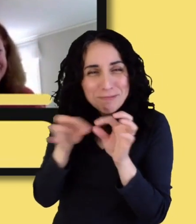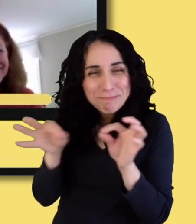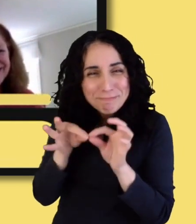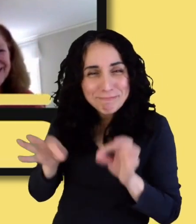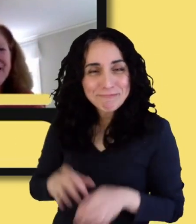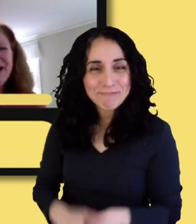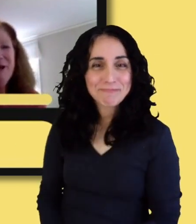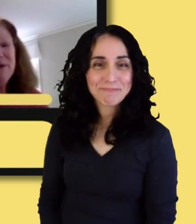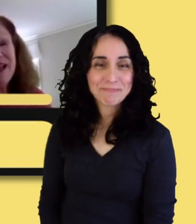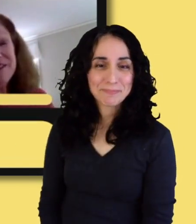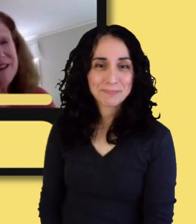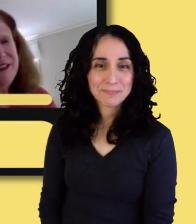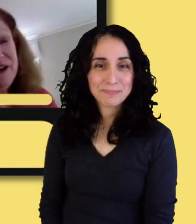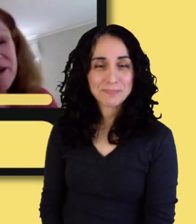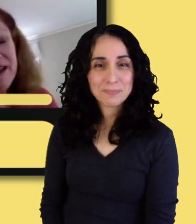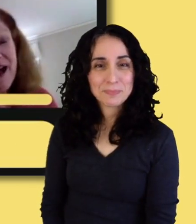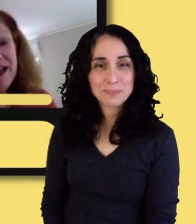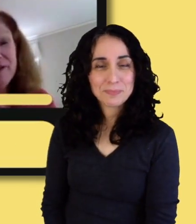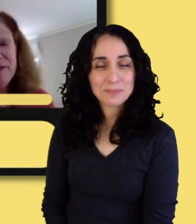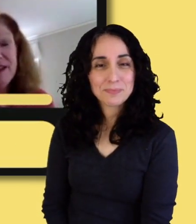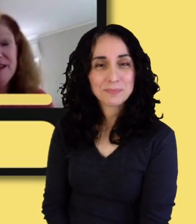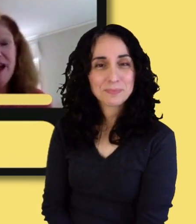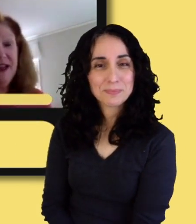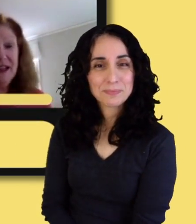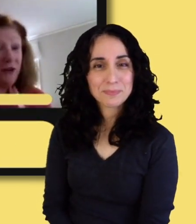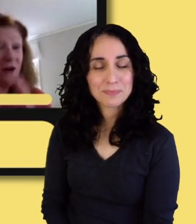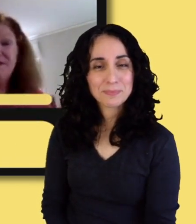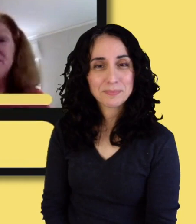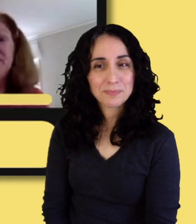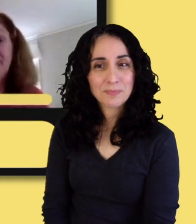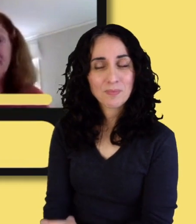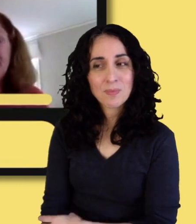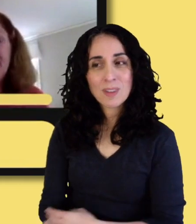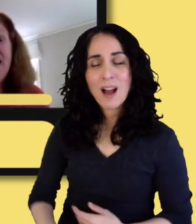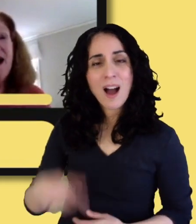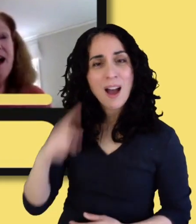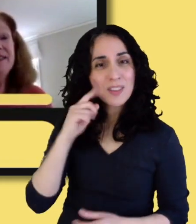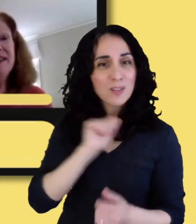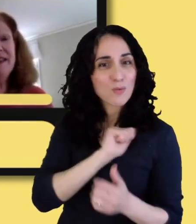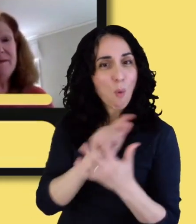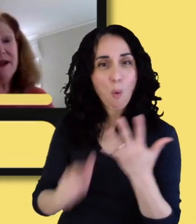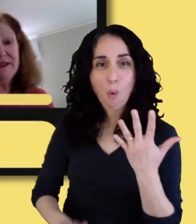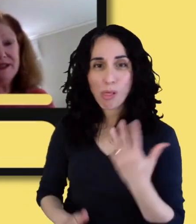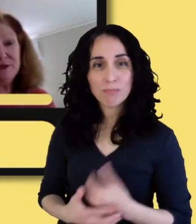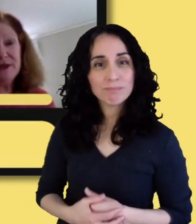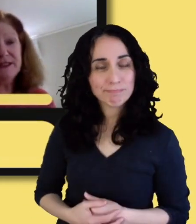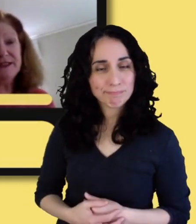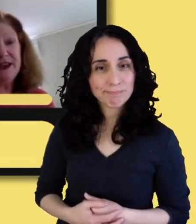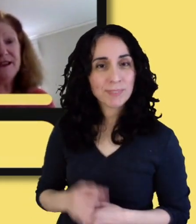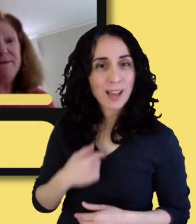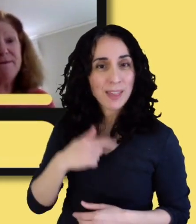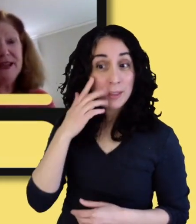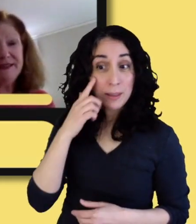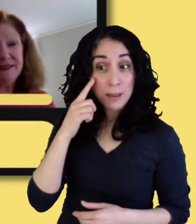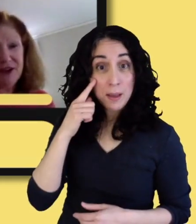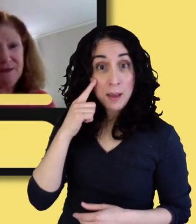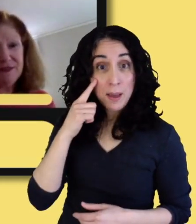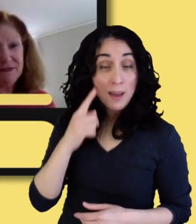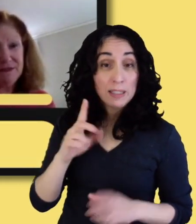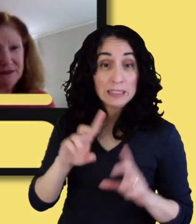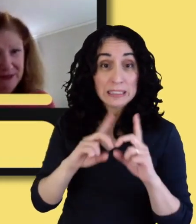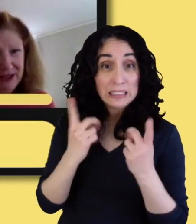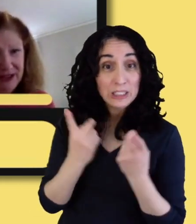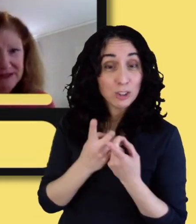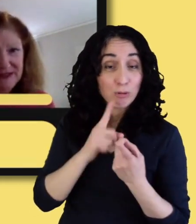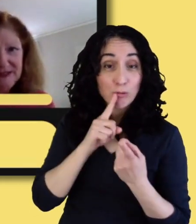apologize. Well, that's it. You know what? I credit it's all of the above. I think my district has done an amazing